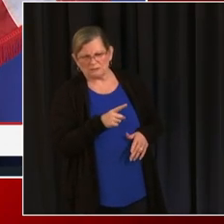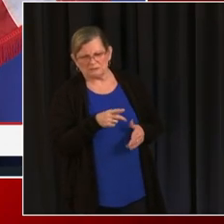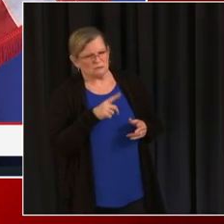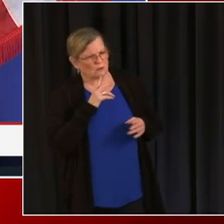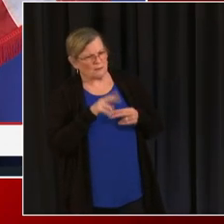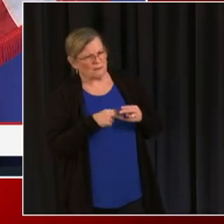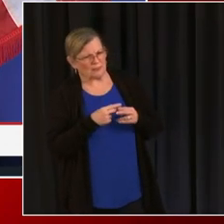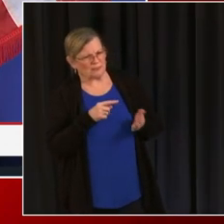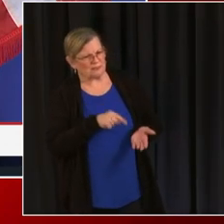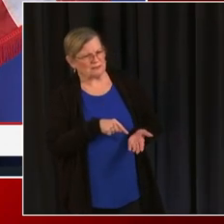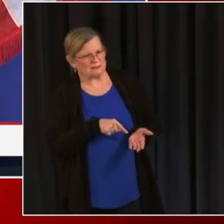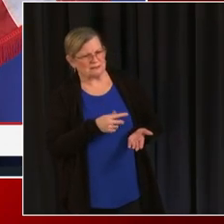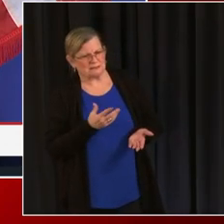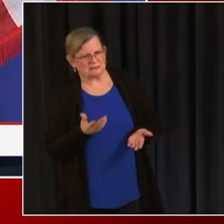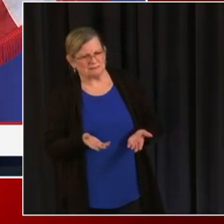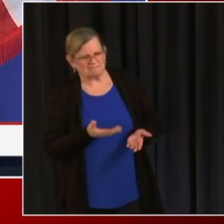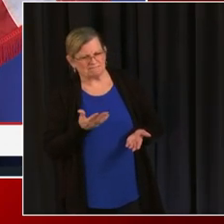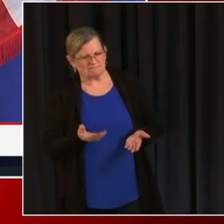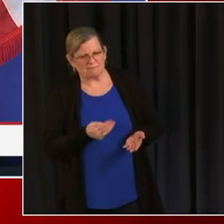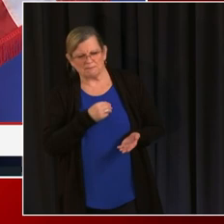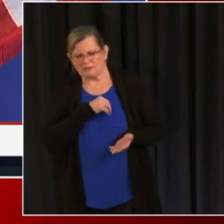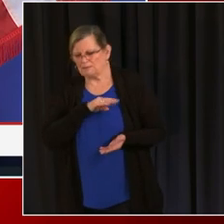this?